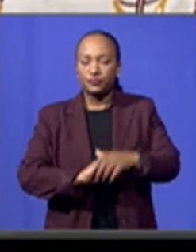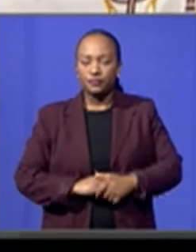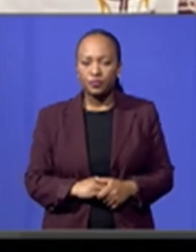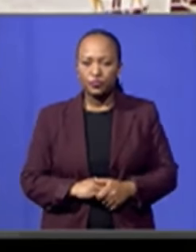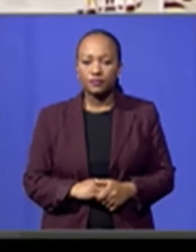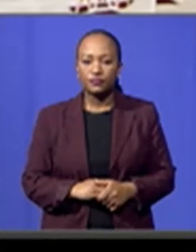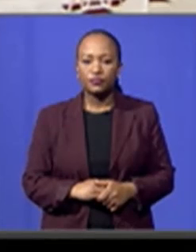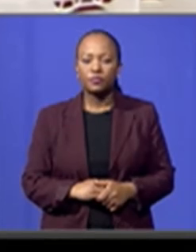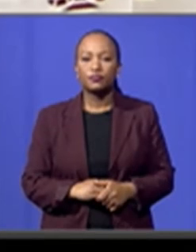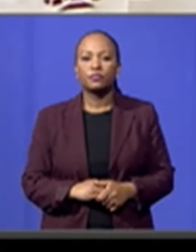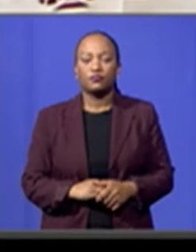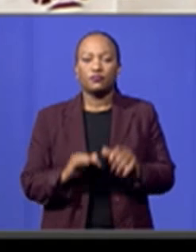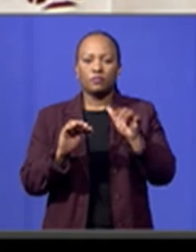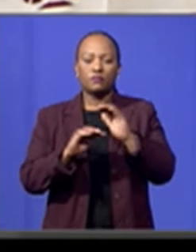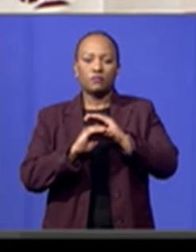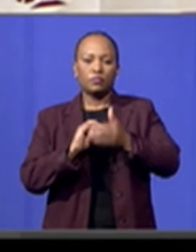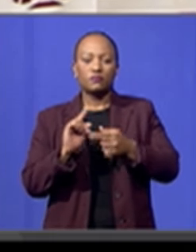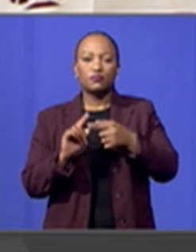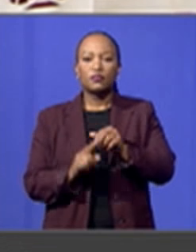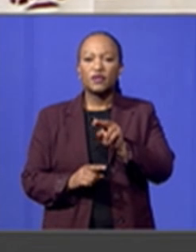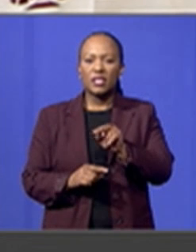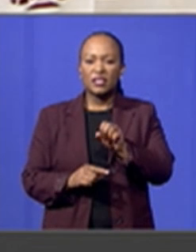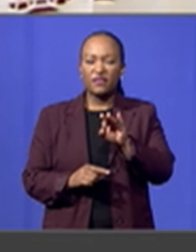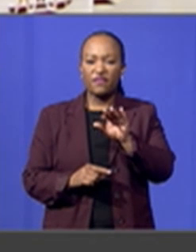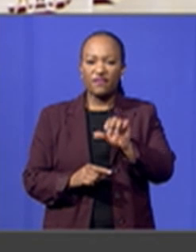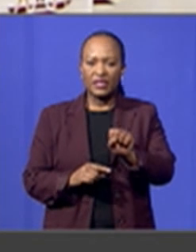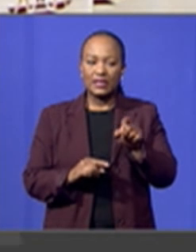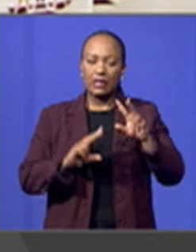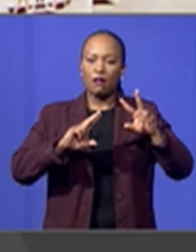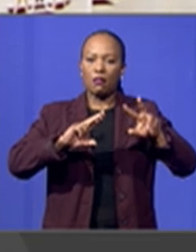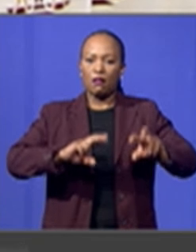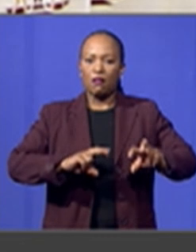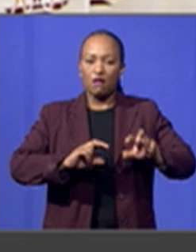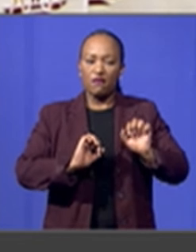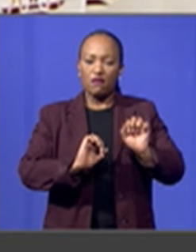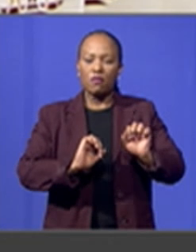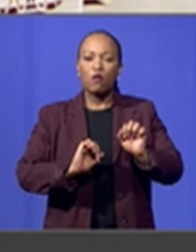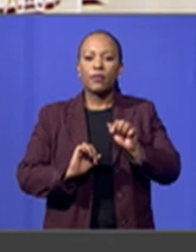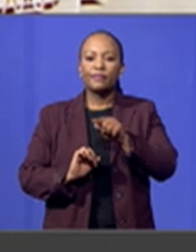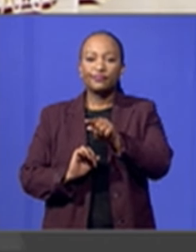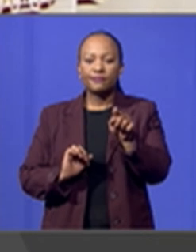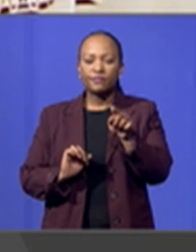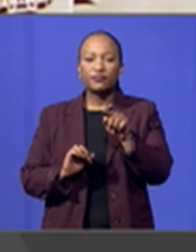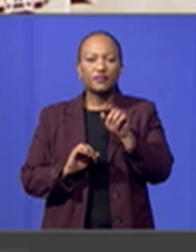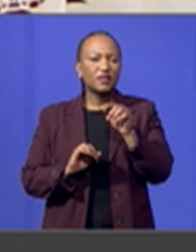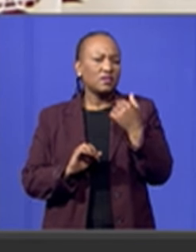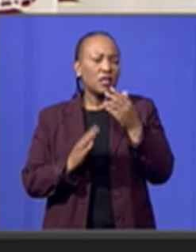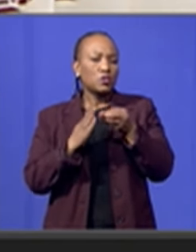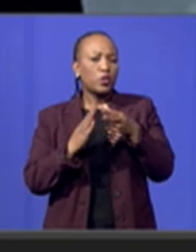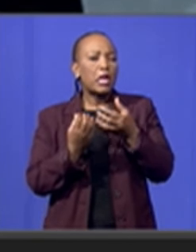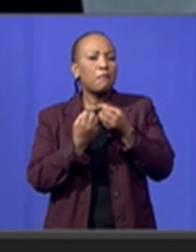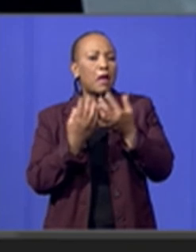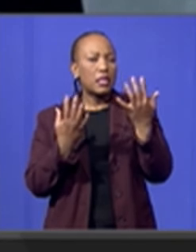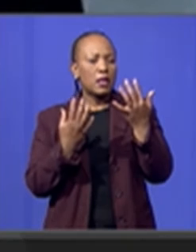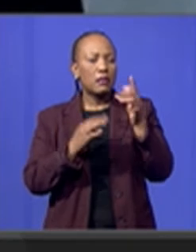Mosireletsi wa setšhaba o tlhomile dipatlisiso tsa NSFAS ka boyena morago ga gore baithuti ba dire ditshupetso dingwaga di le mmalwa ka